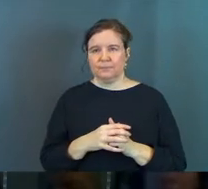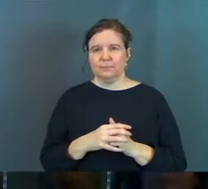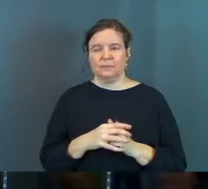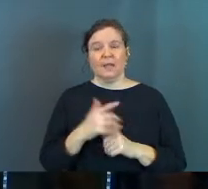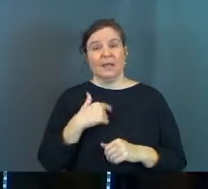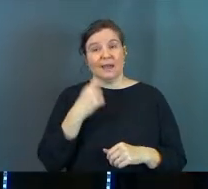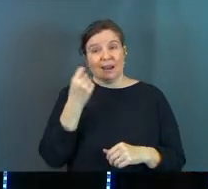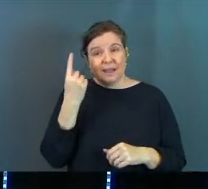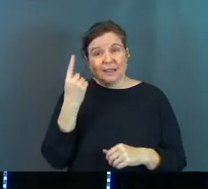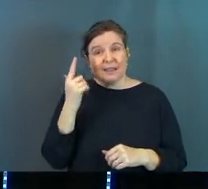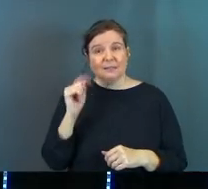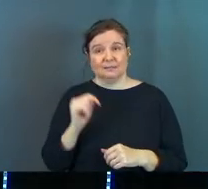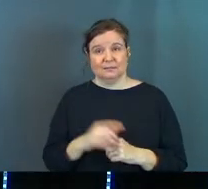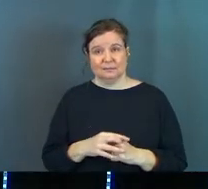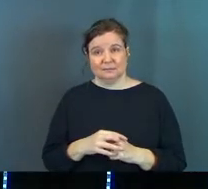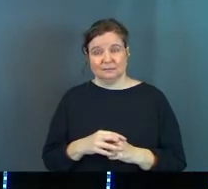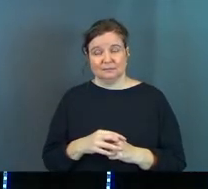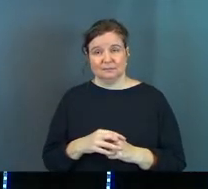And I get it.